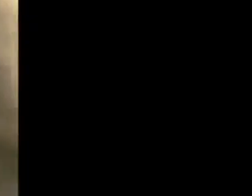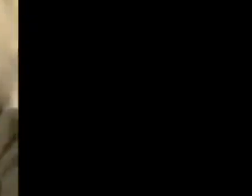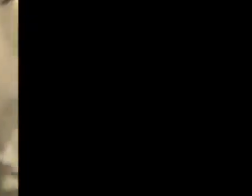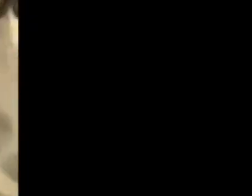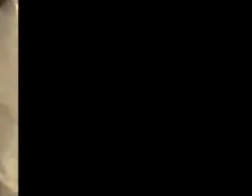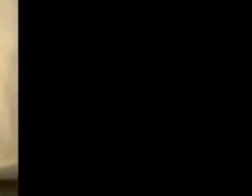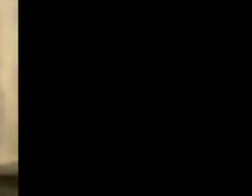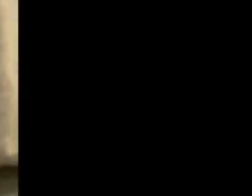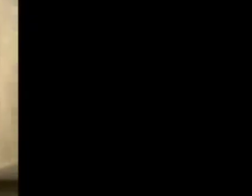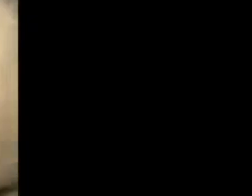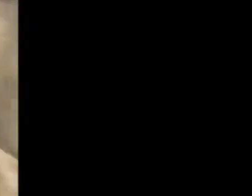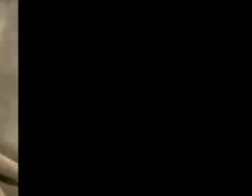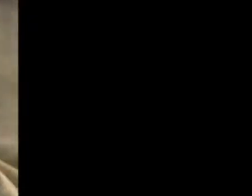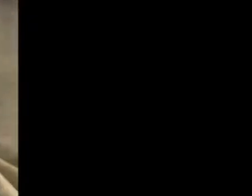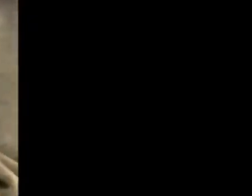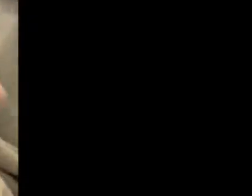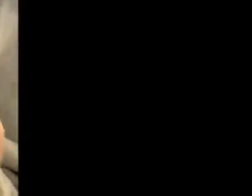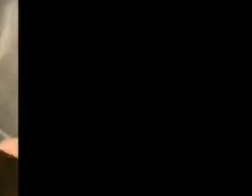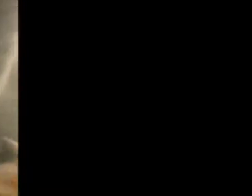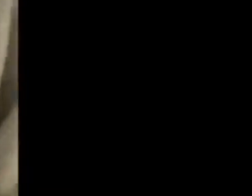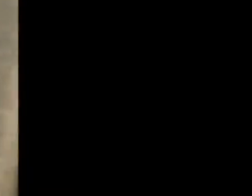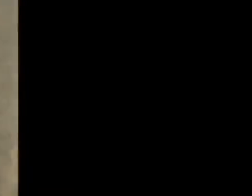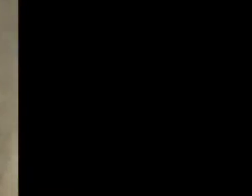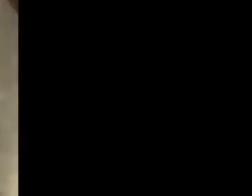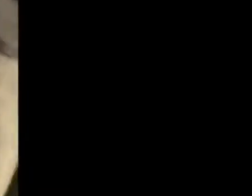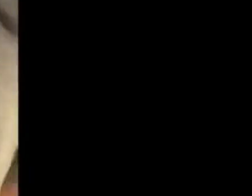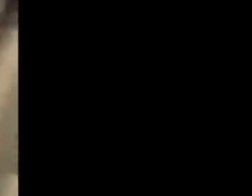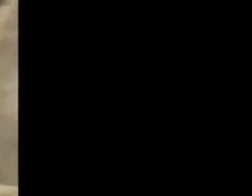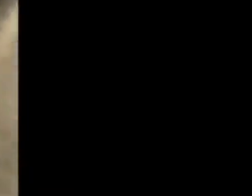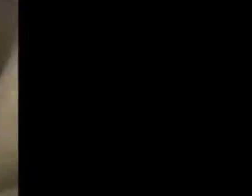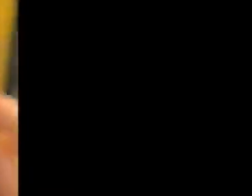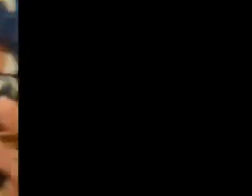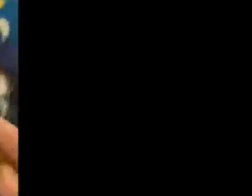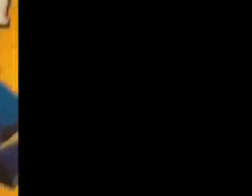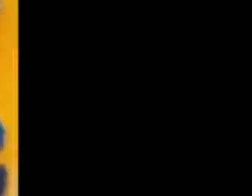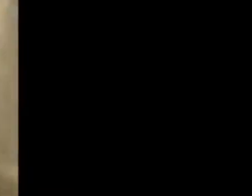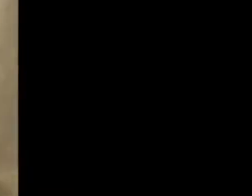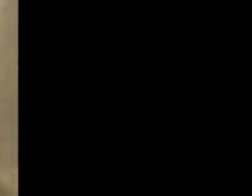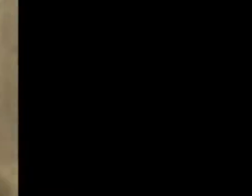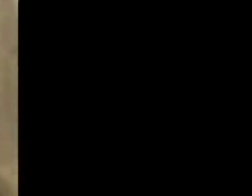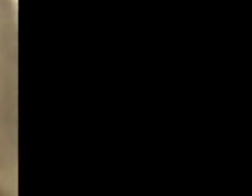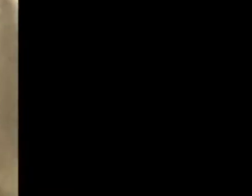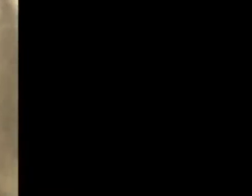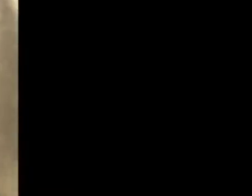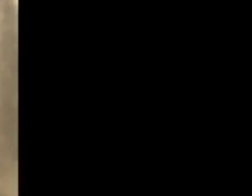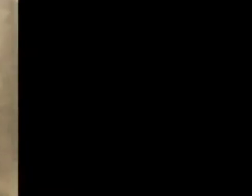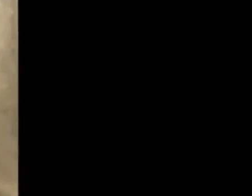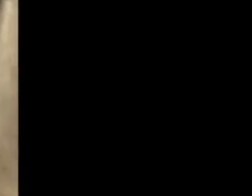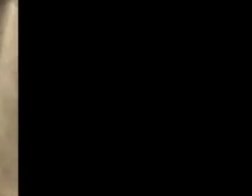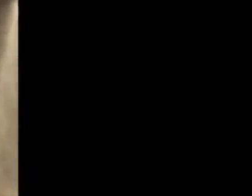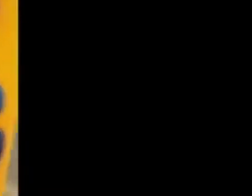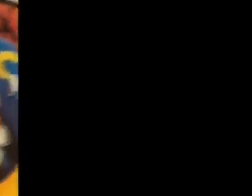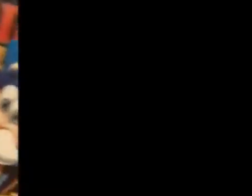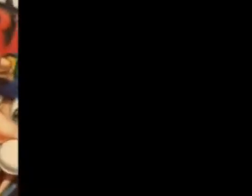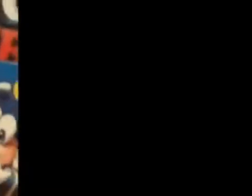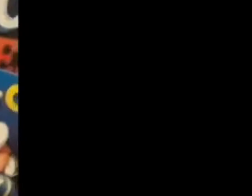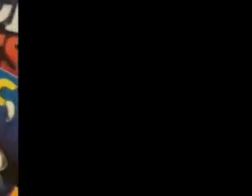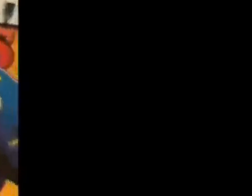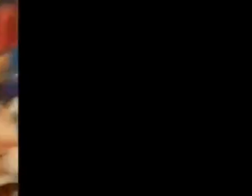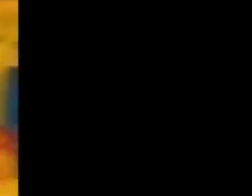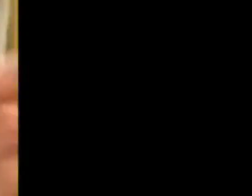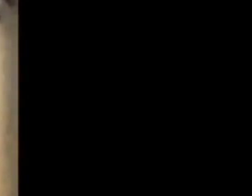and we're up to over 52,000 families that have been fed and over 200,000 pounds of food. It only costs